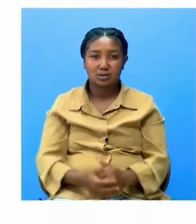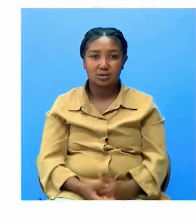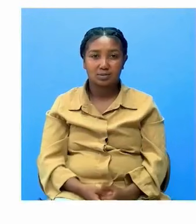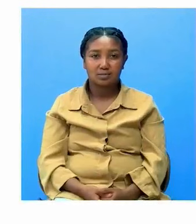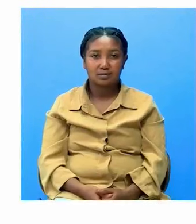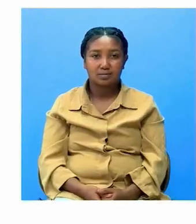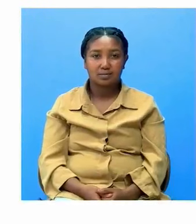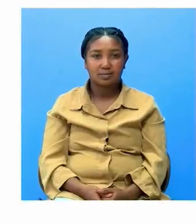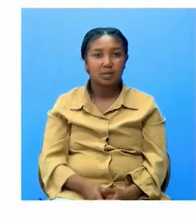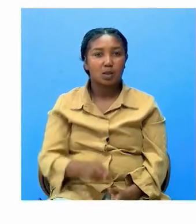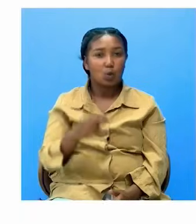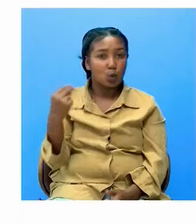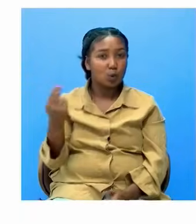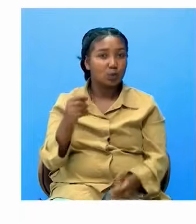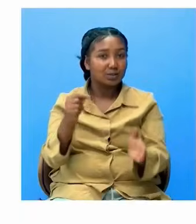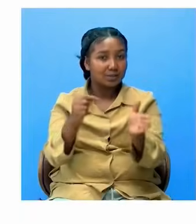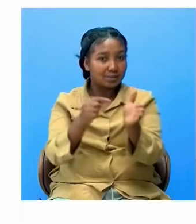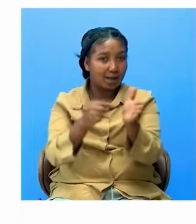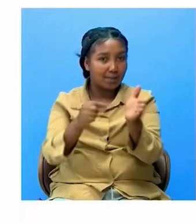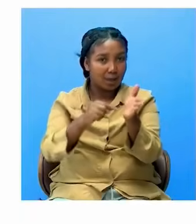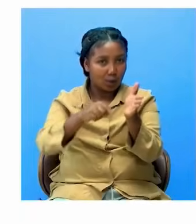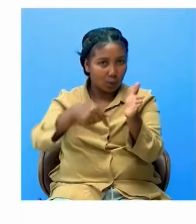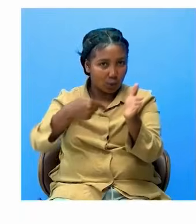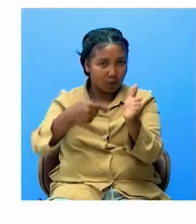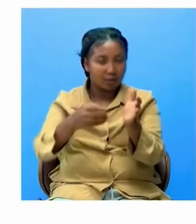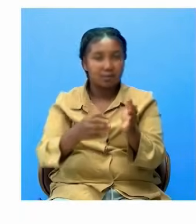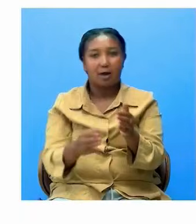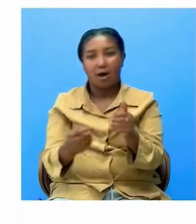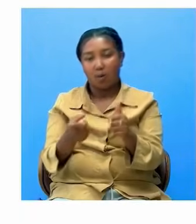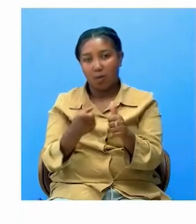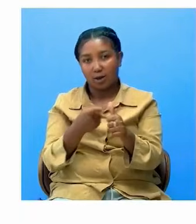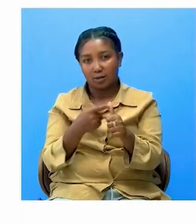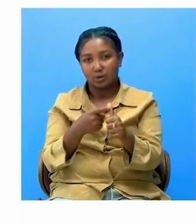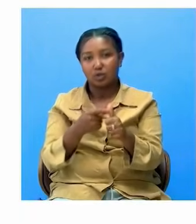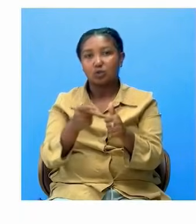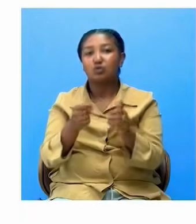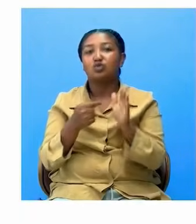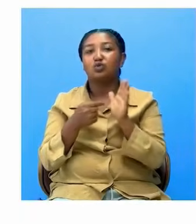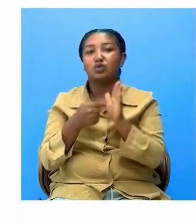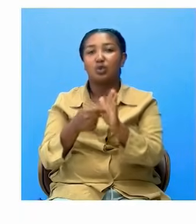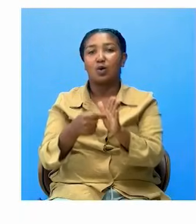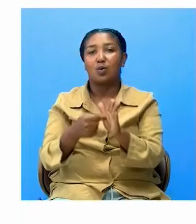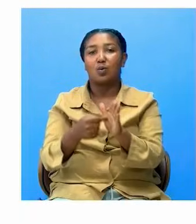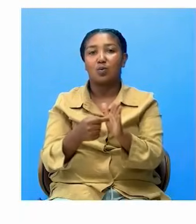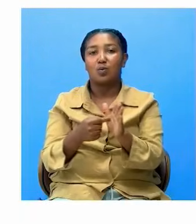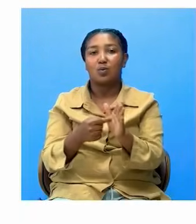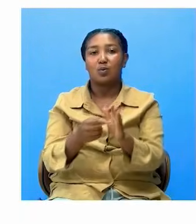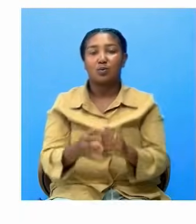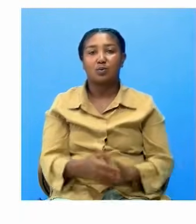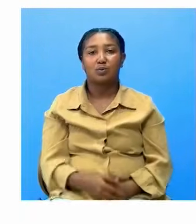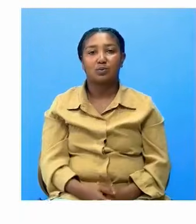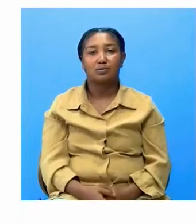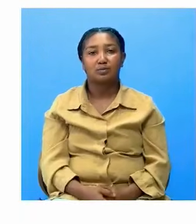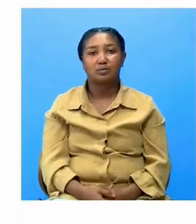Yes, we use semicolon, 1, to show or